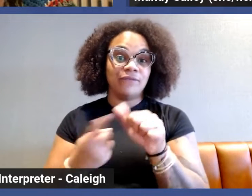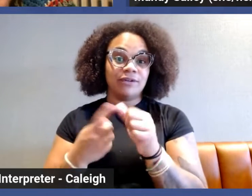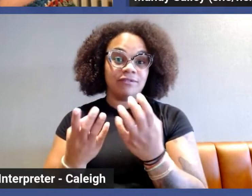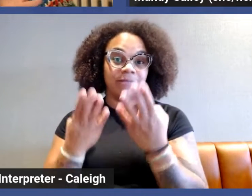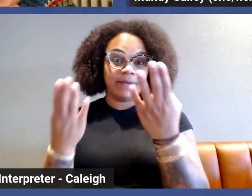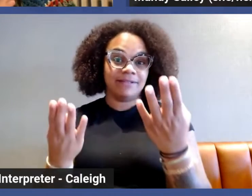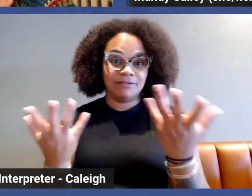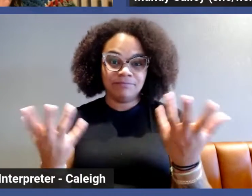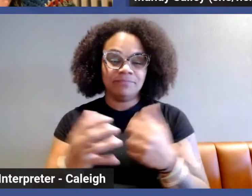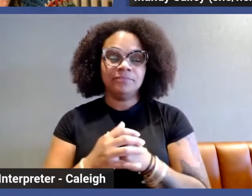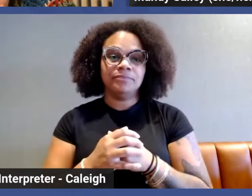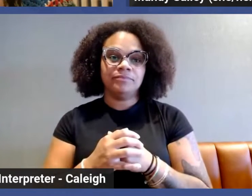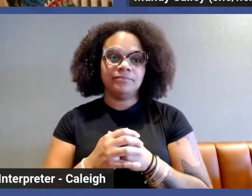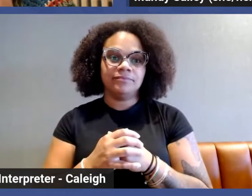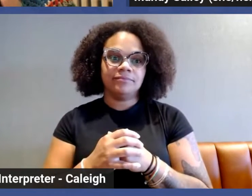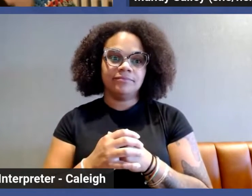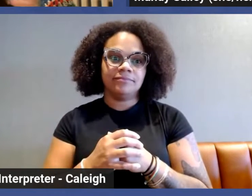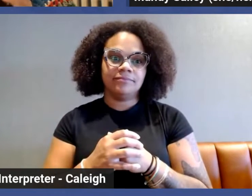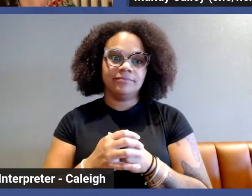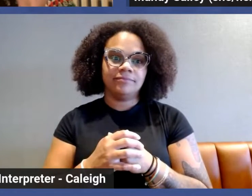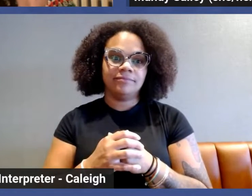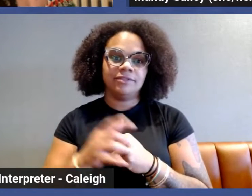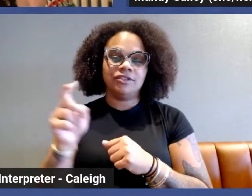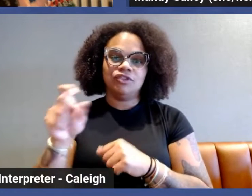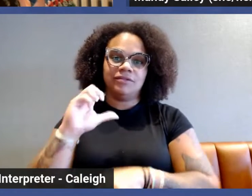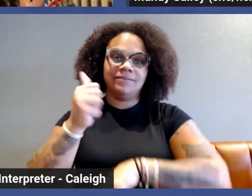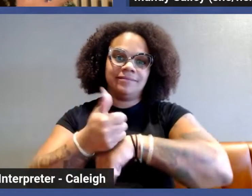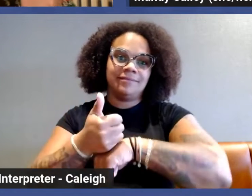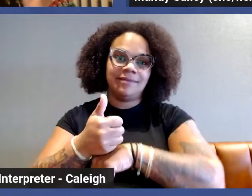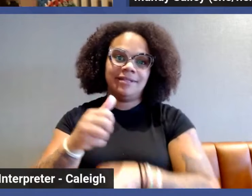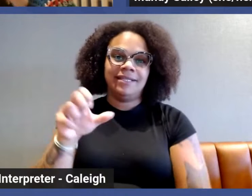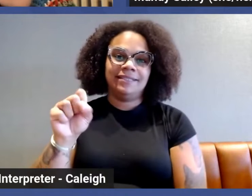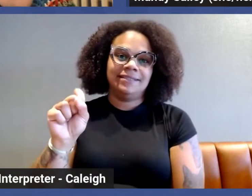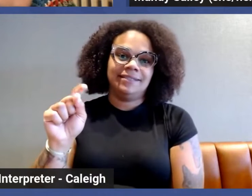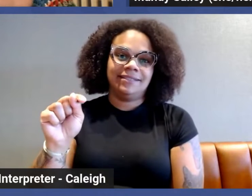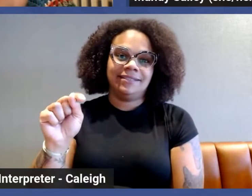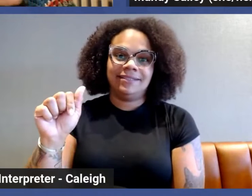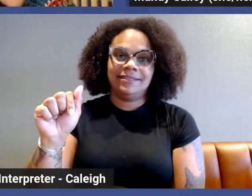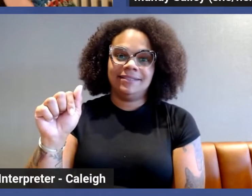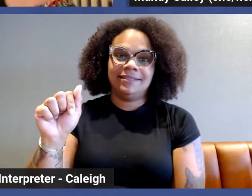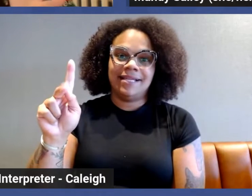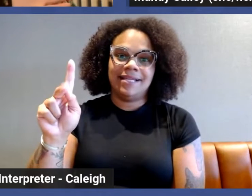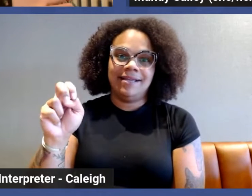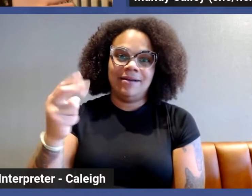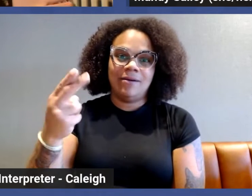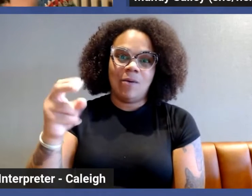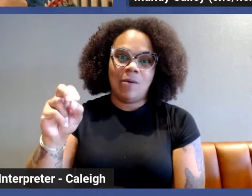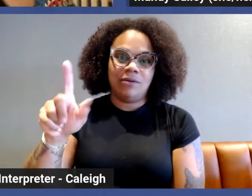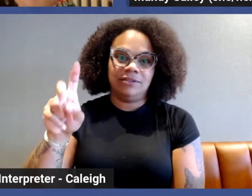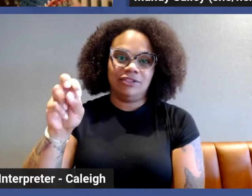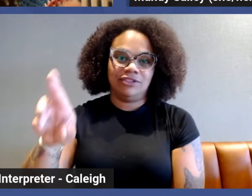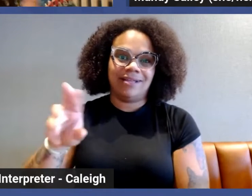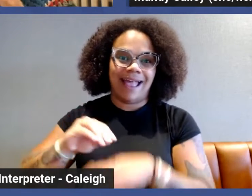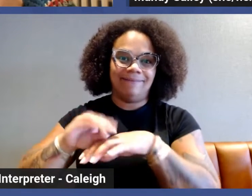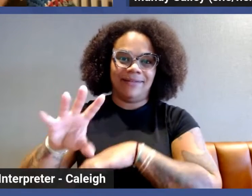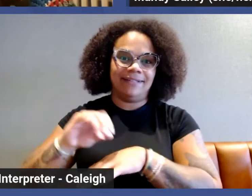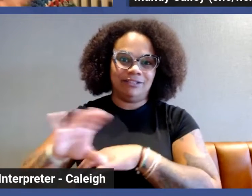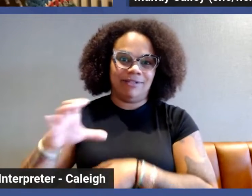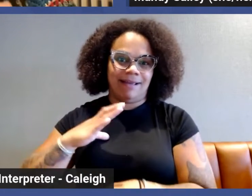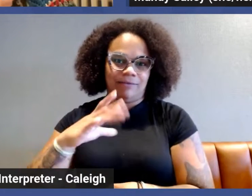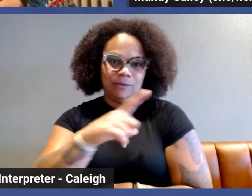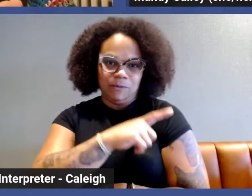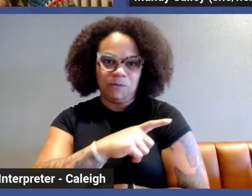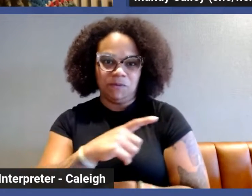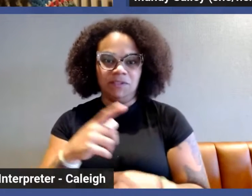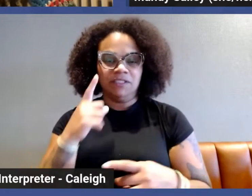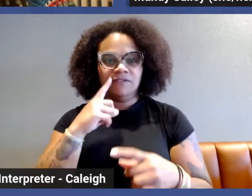establishing a stakeholder advisory council for different marginalized groups on the platform. And in this case,